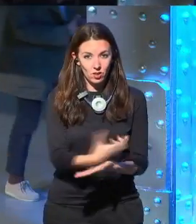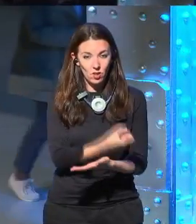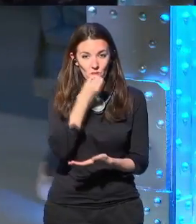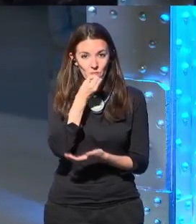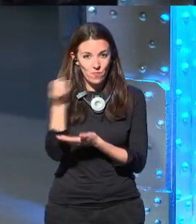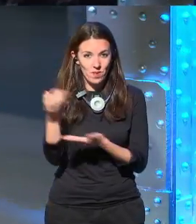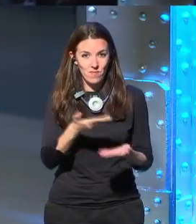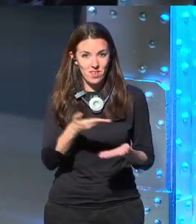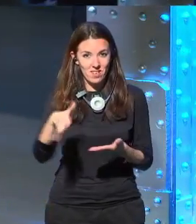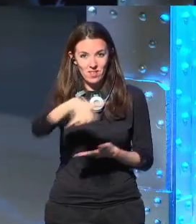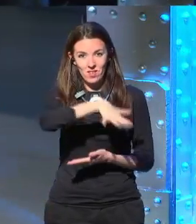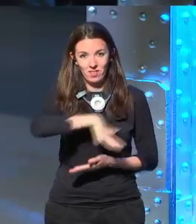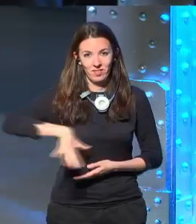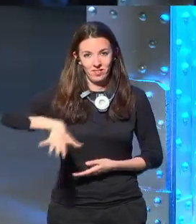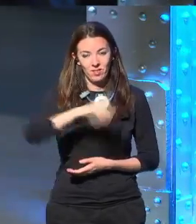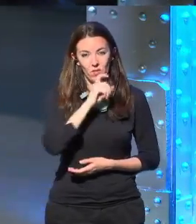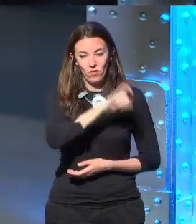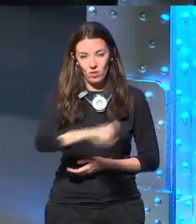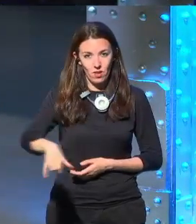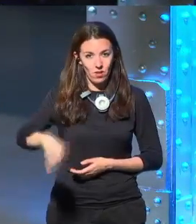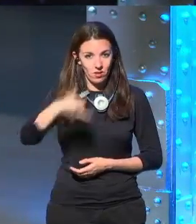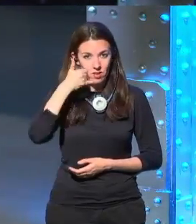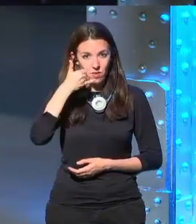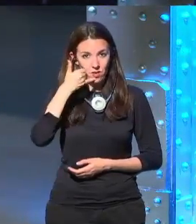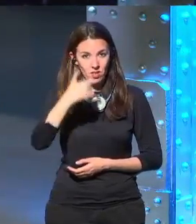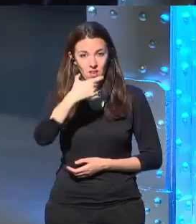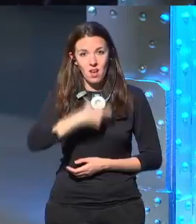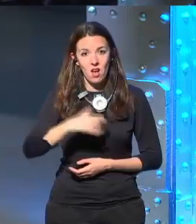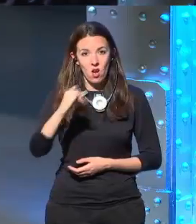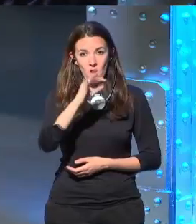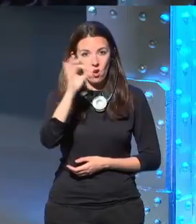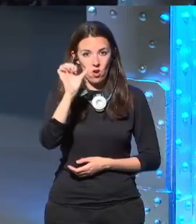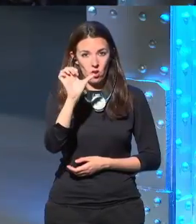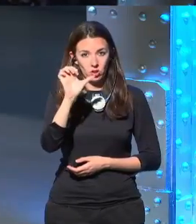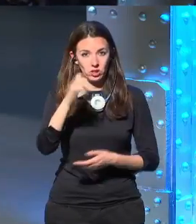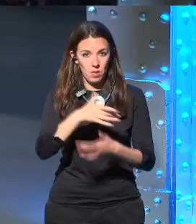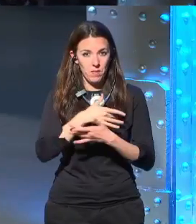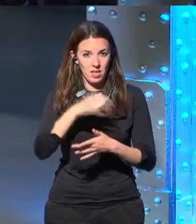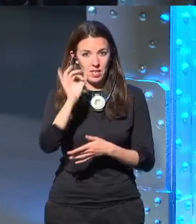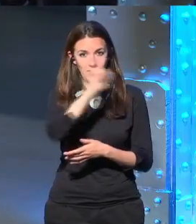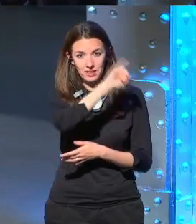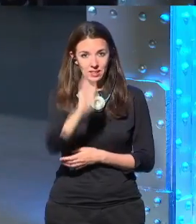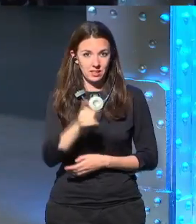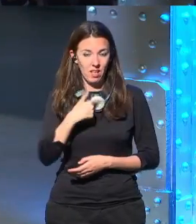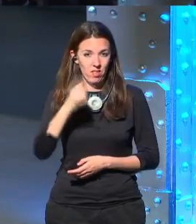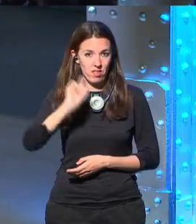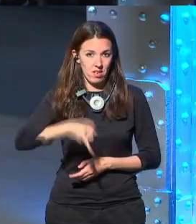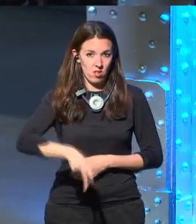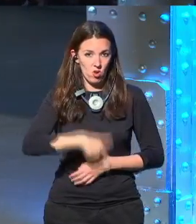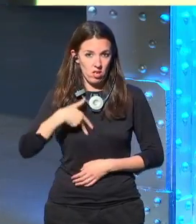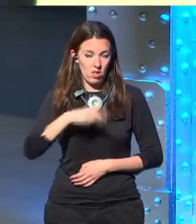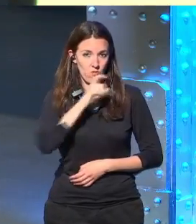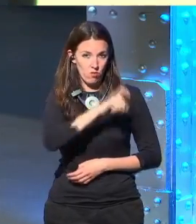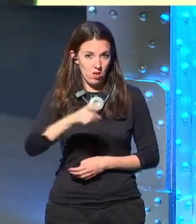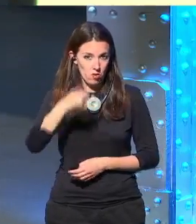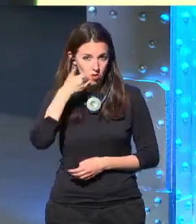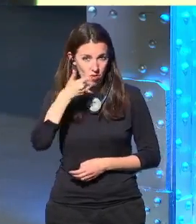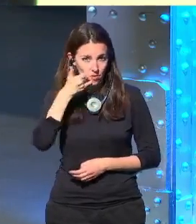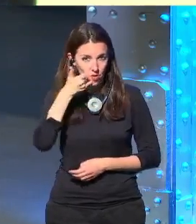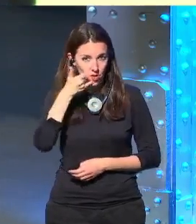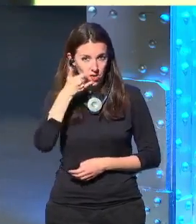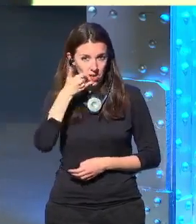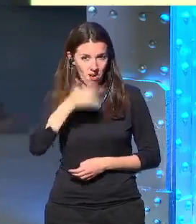Good afternoon. Good afternoon and welcome to Fundación Telefónica. My name is José María Santamayon, the General Manager